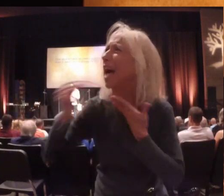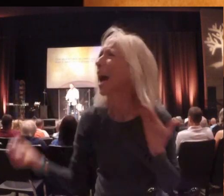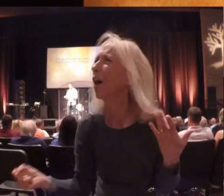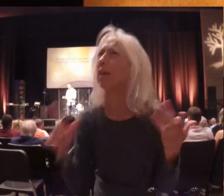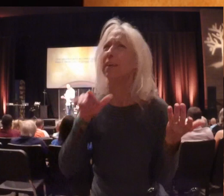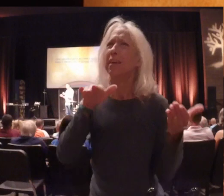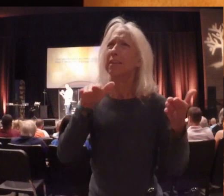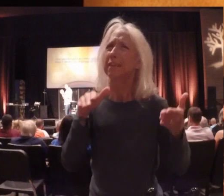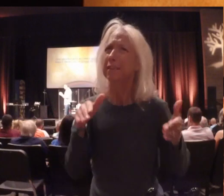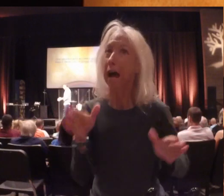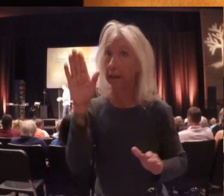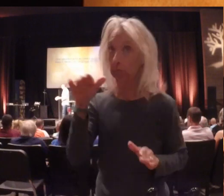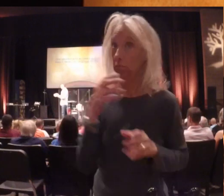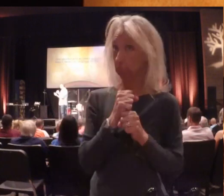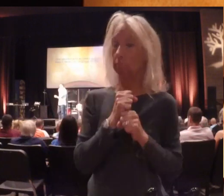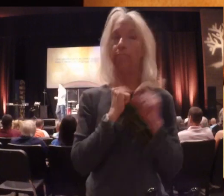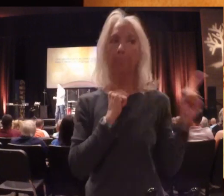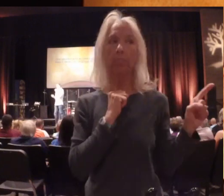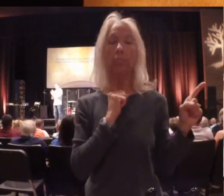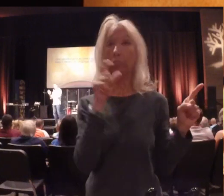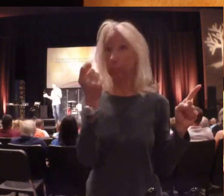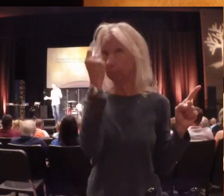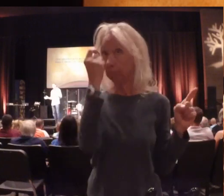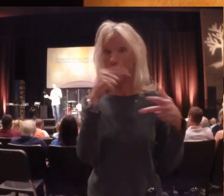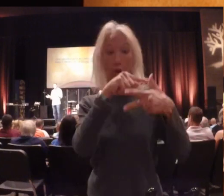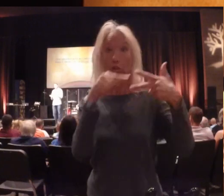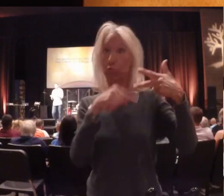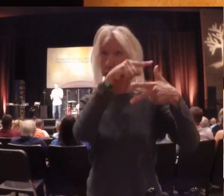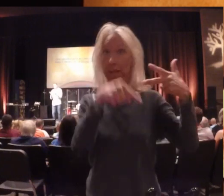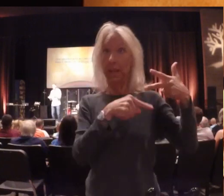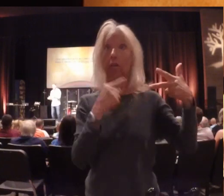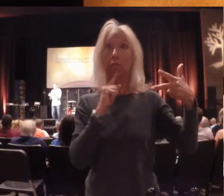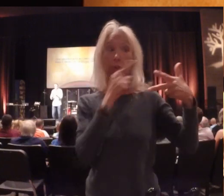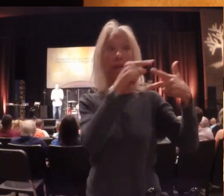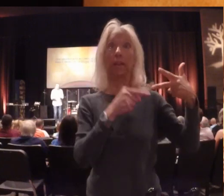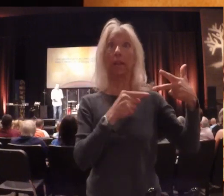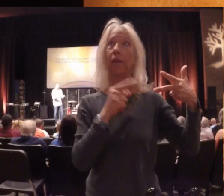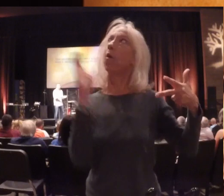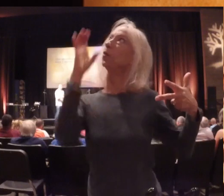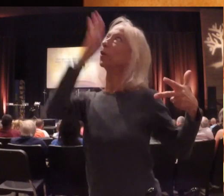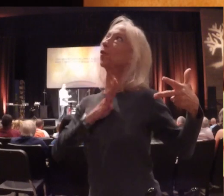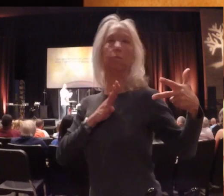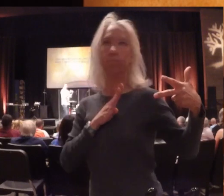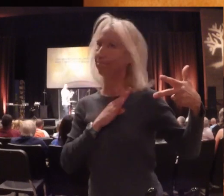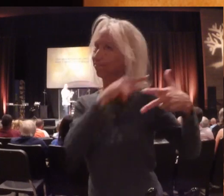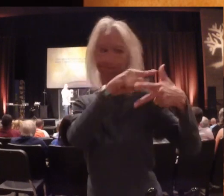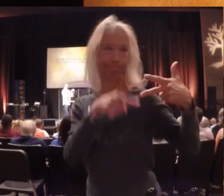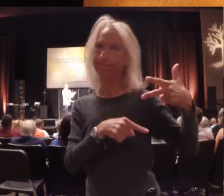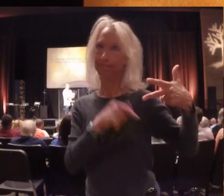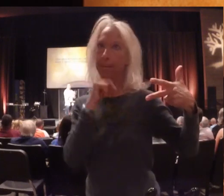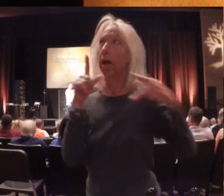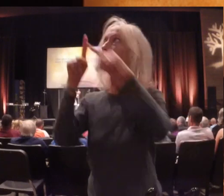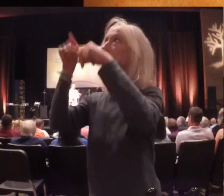the other thing to remember and to understand is that these three kings are not seeking God. These are not godly kings. These are not guys that are really seeking